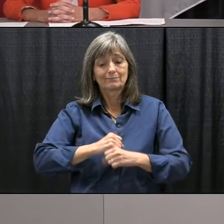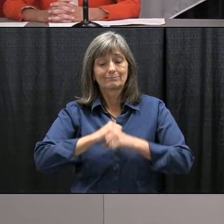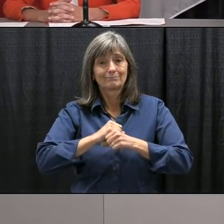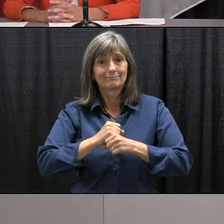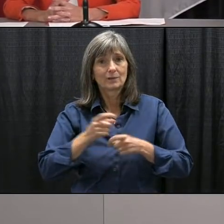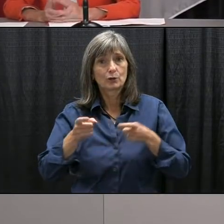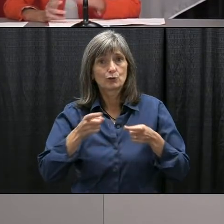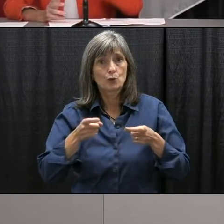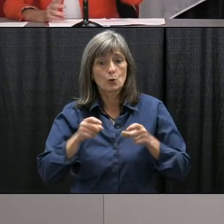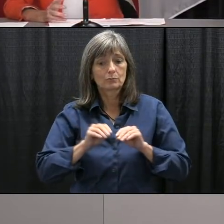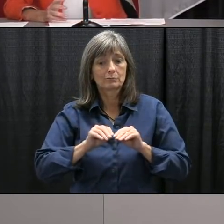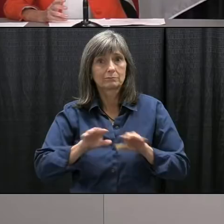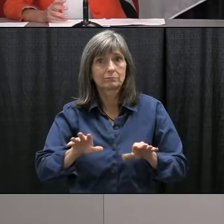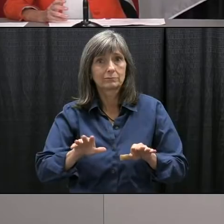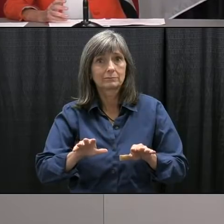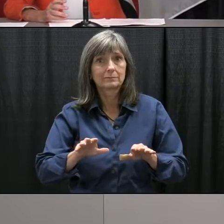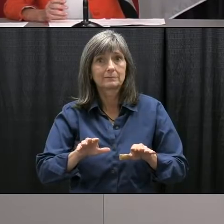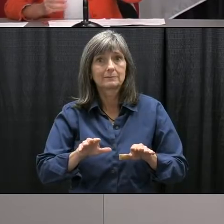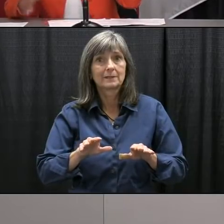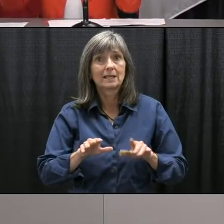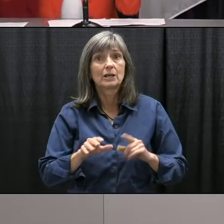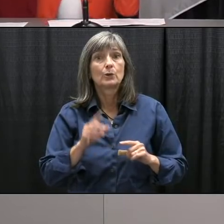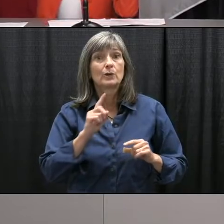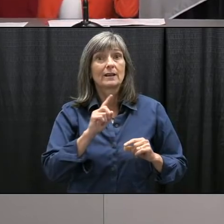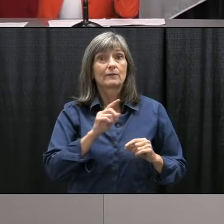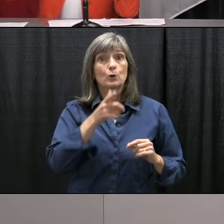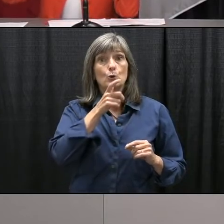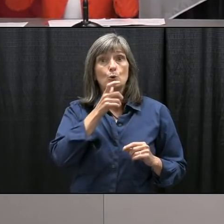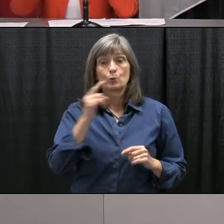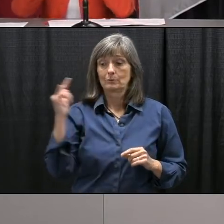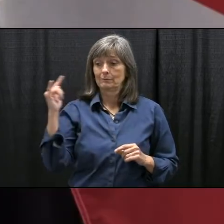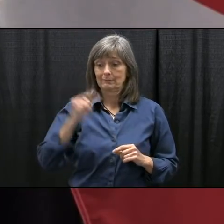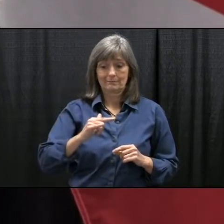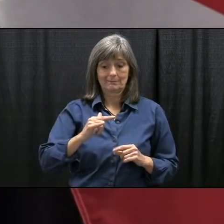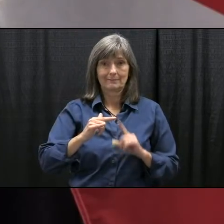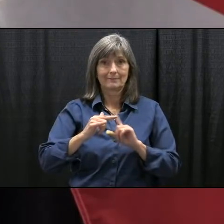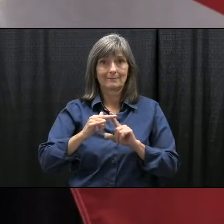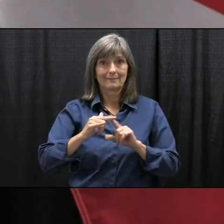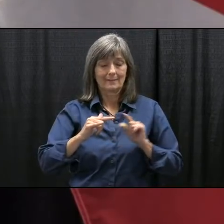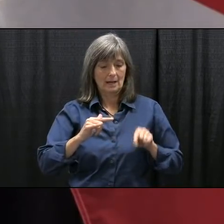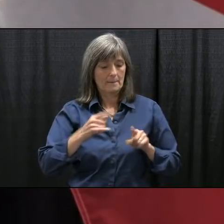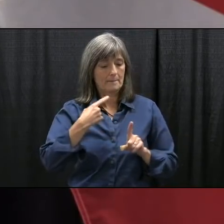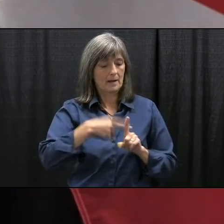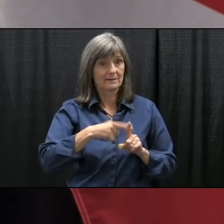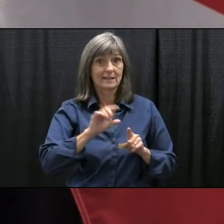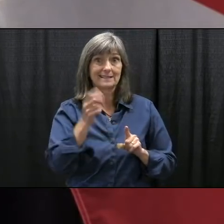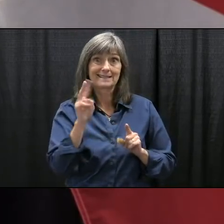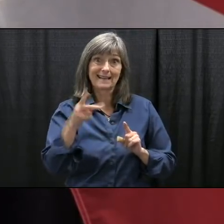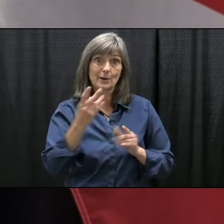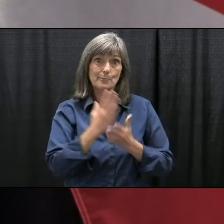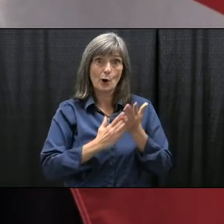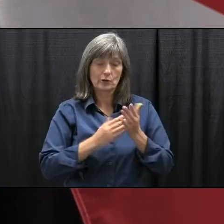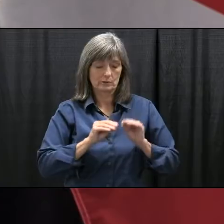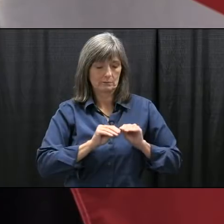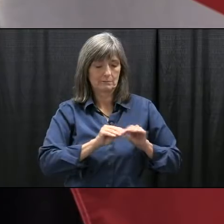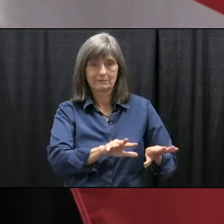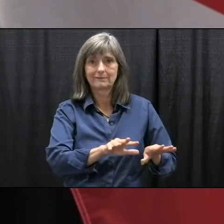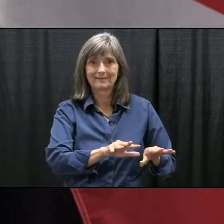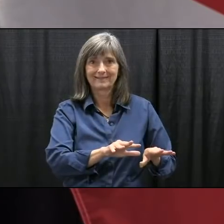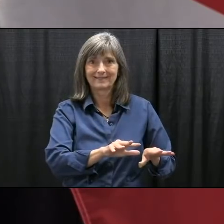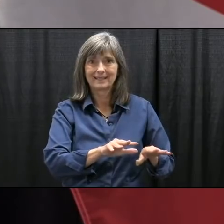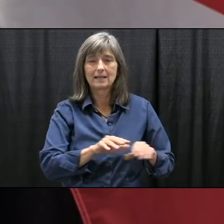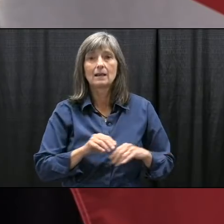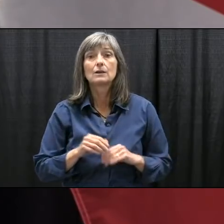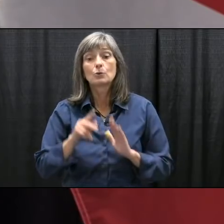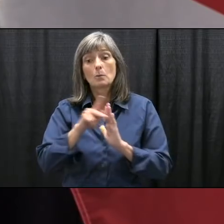2 issues. As Dr. Rahman said, we have our introduction into the province, and then we have our transmission within the province. So the policies we've enacted both yesterday